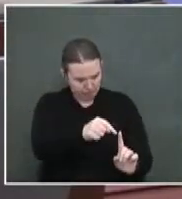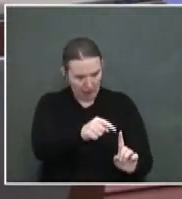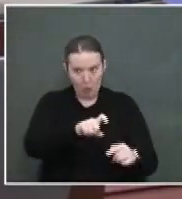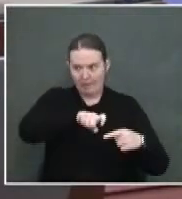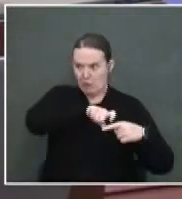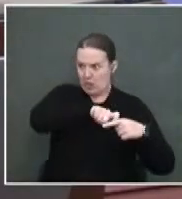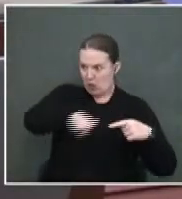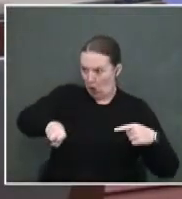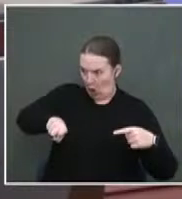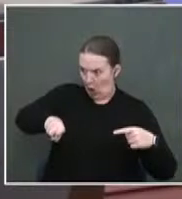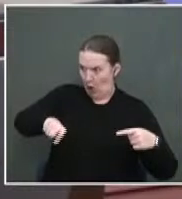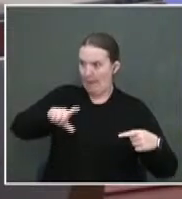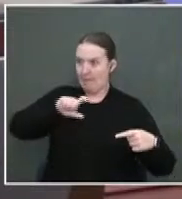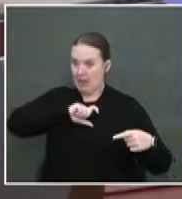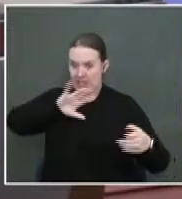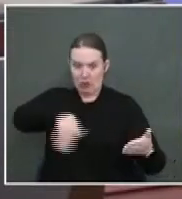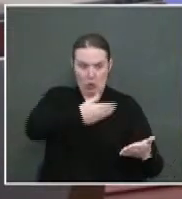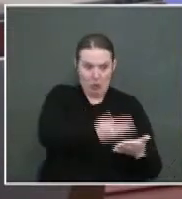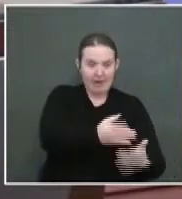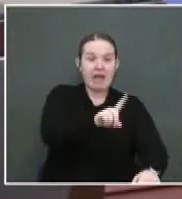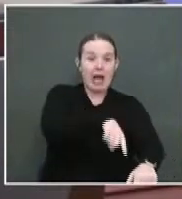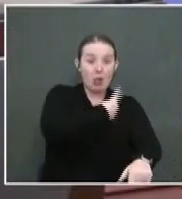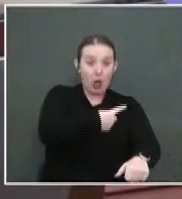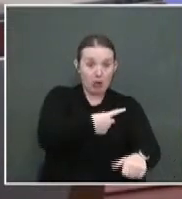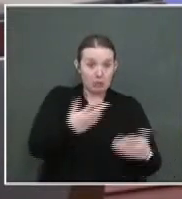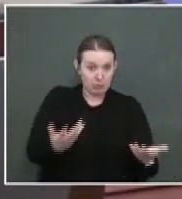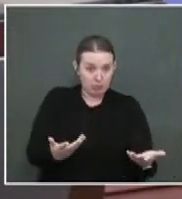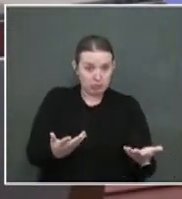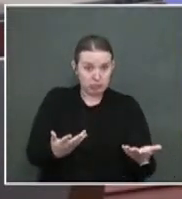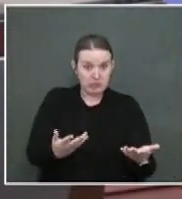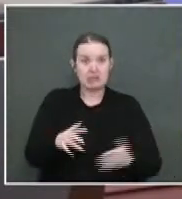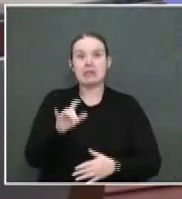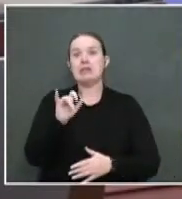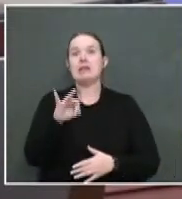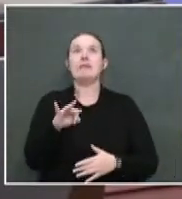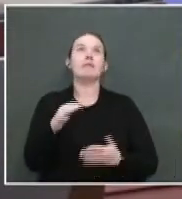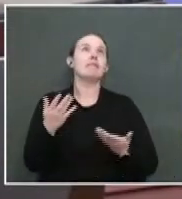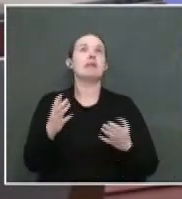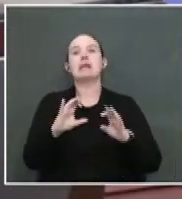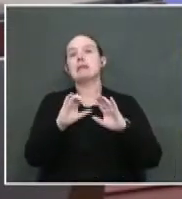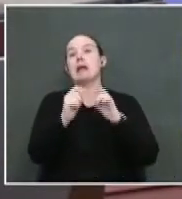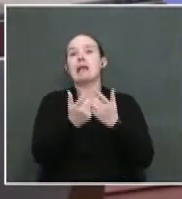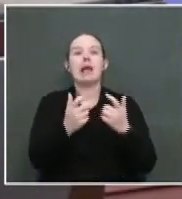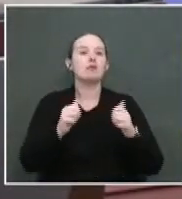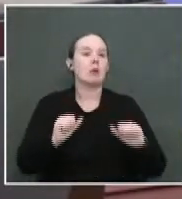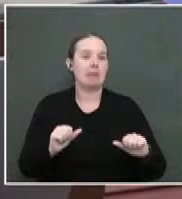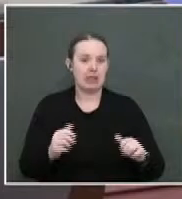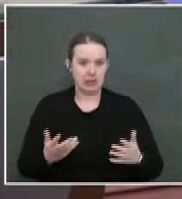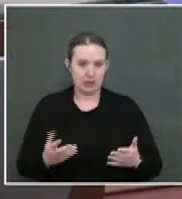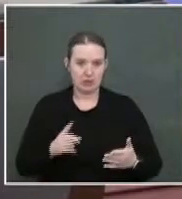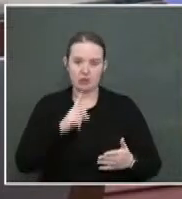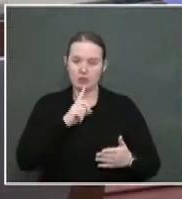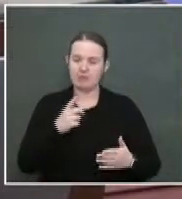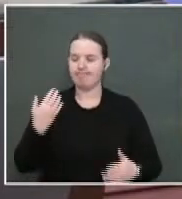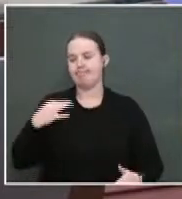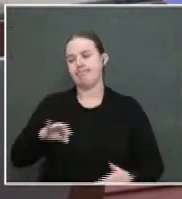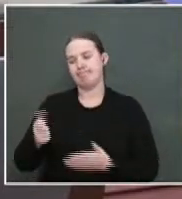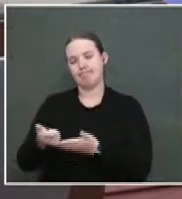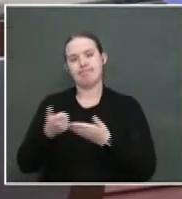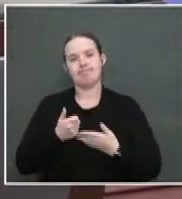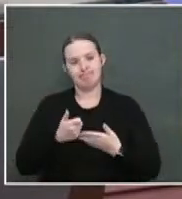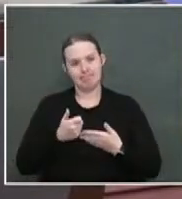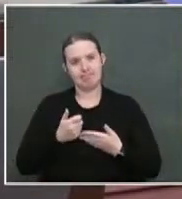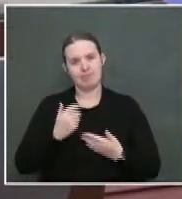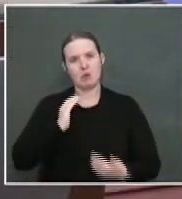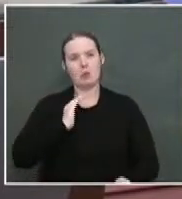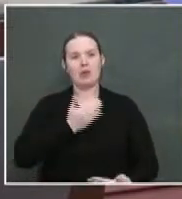response time is at that address, even if that's just a council ability, it would really help. At